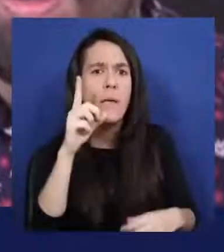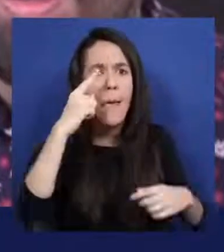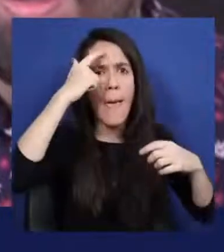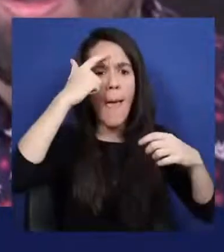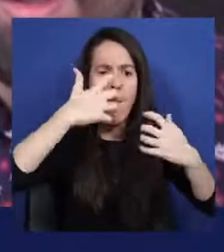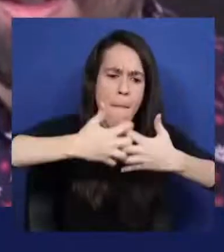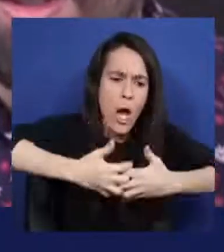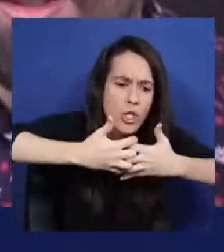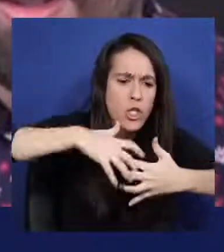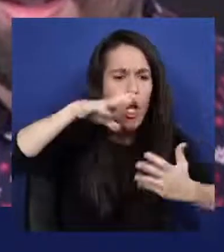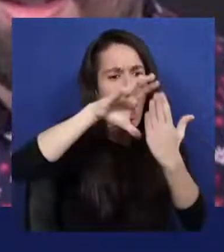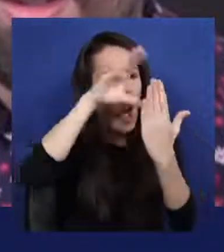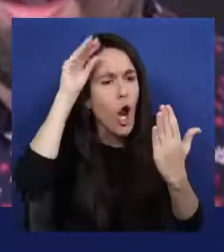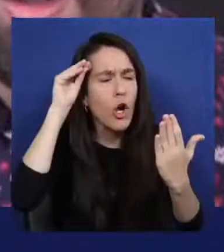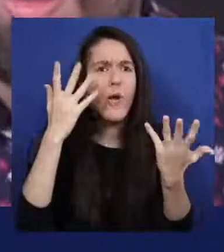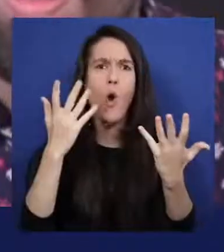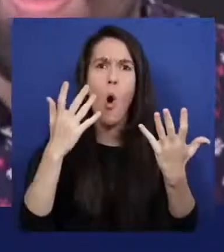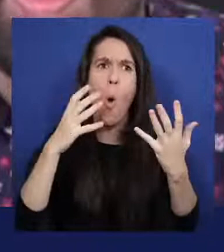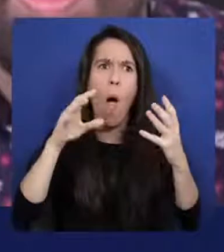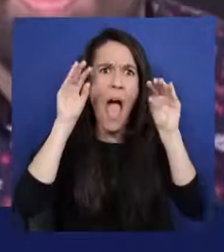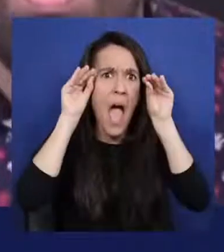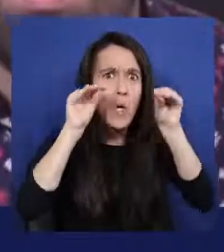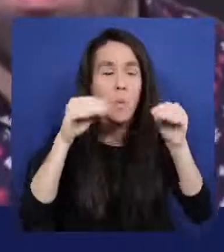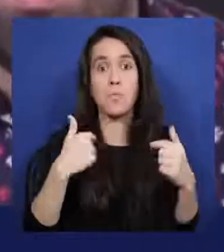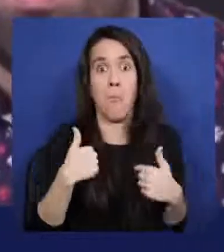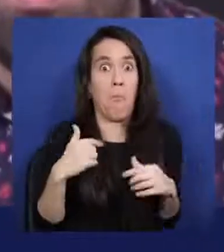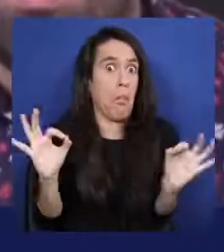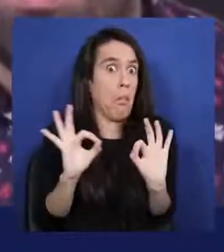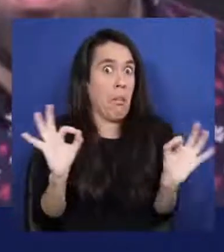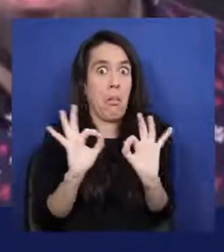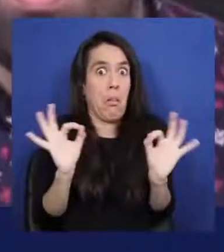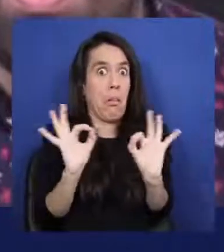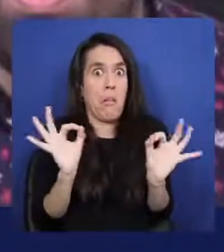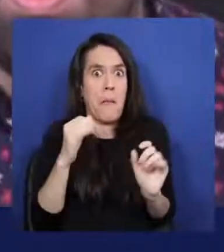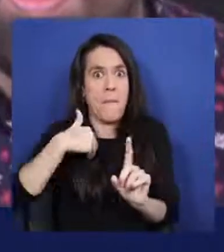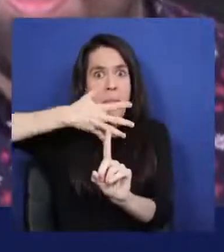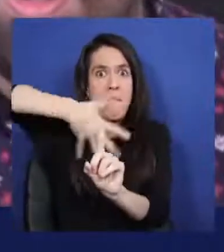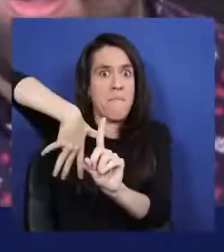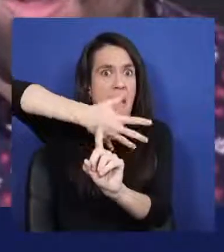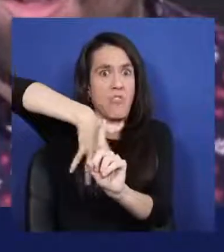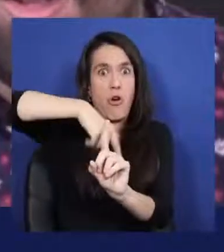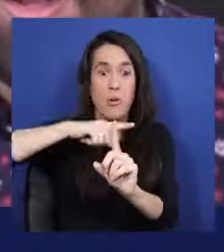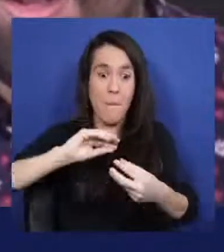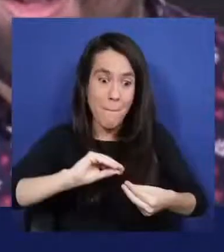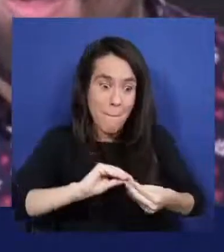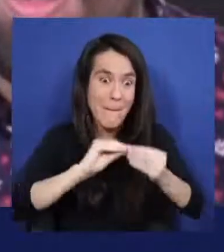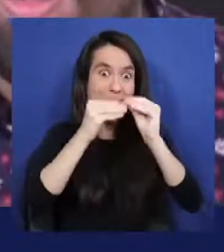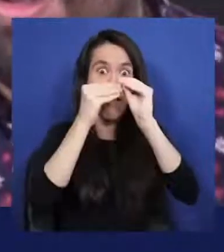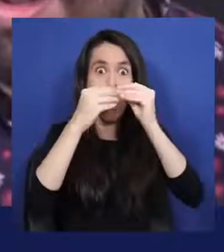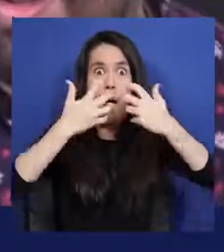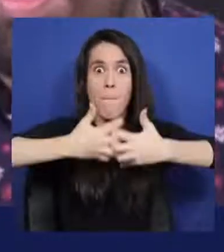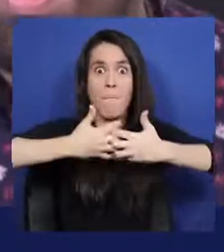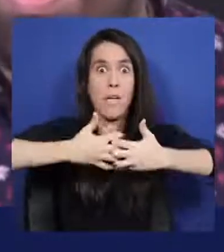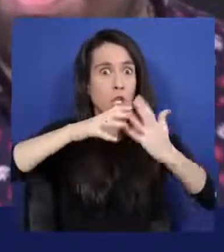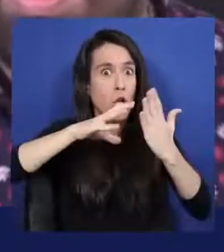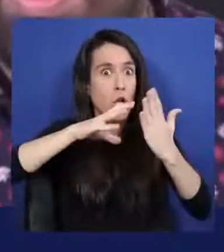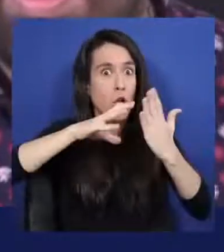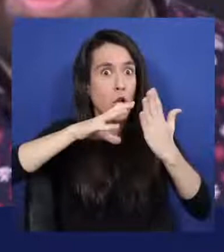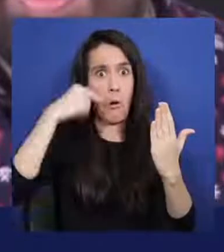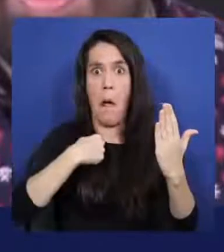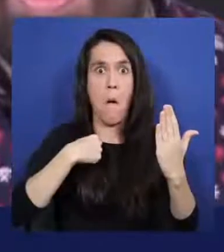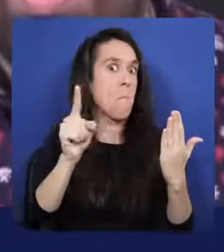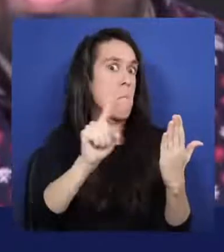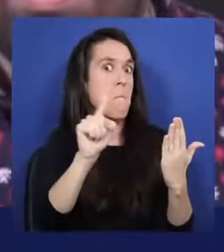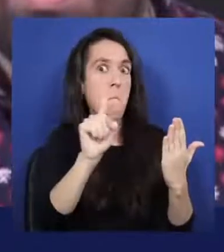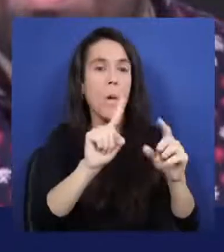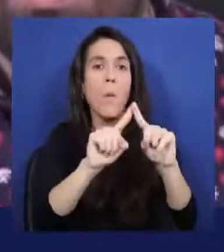education. I don't even have like any specific background in building machine learning models. But starting